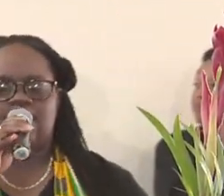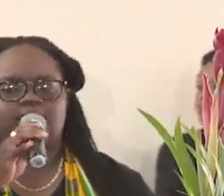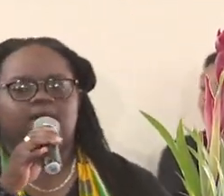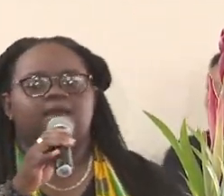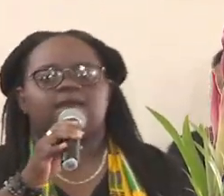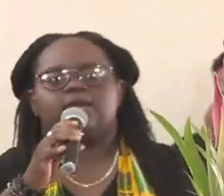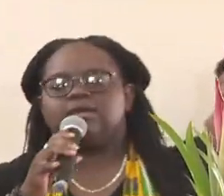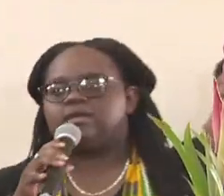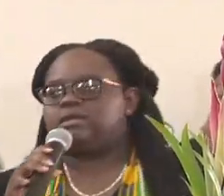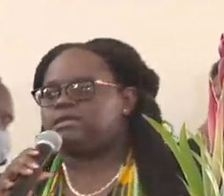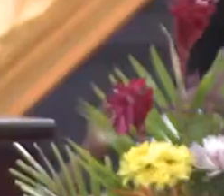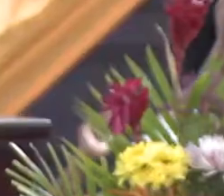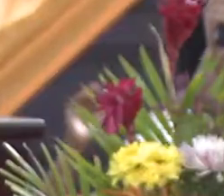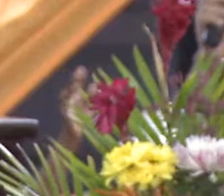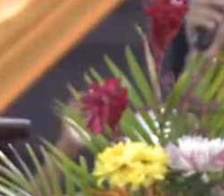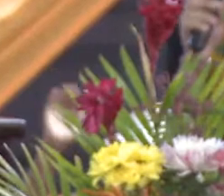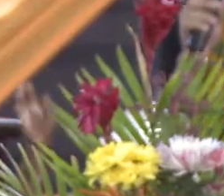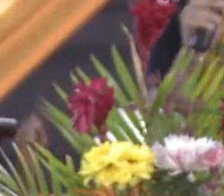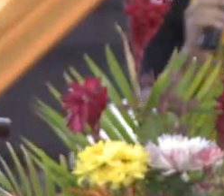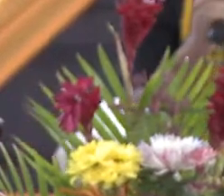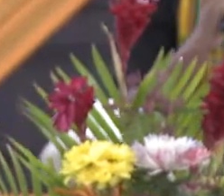I know my needs He